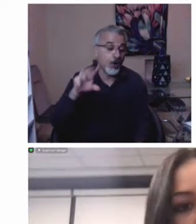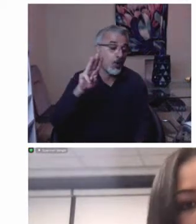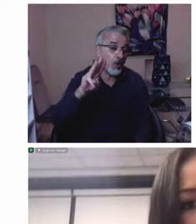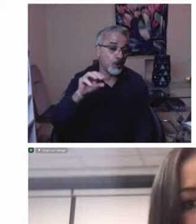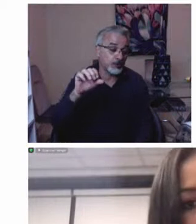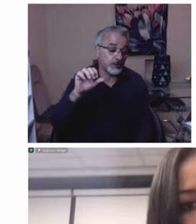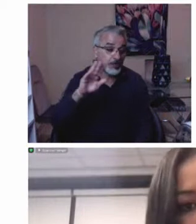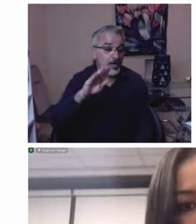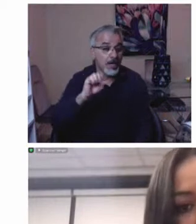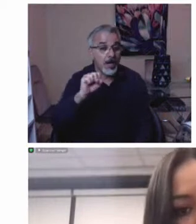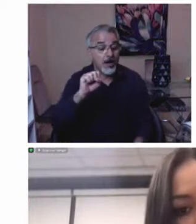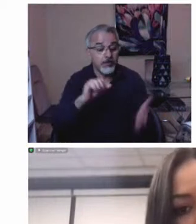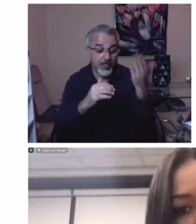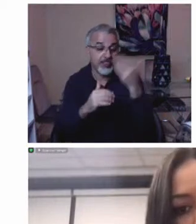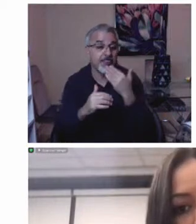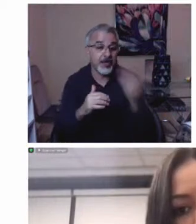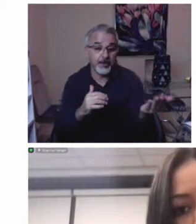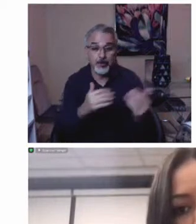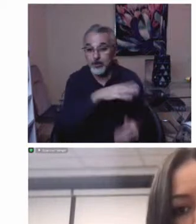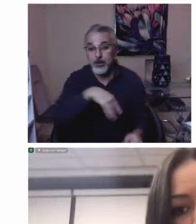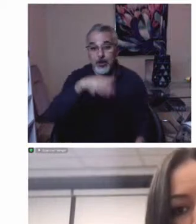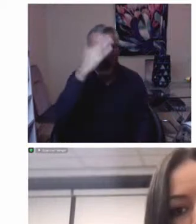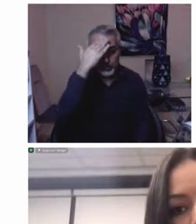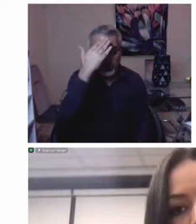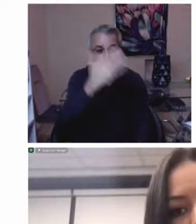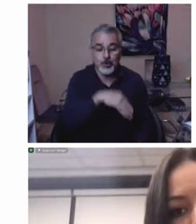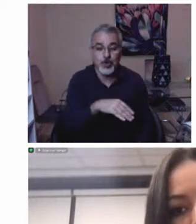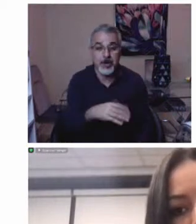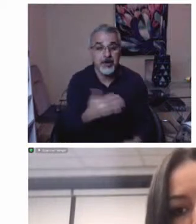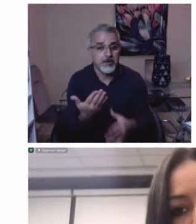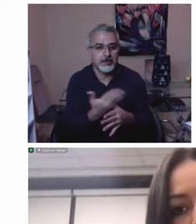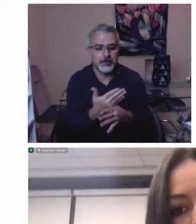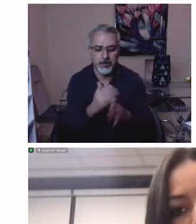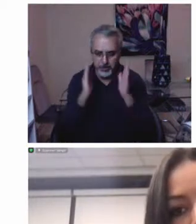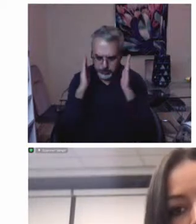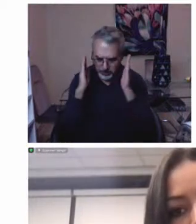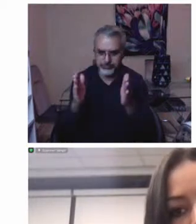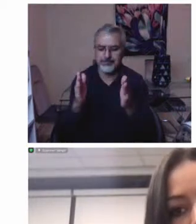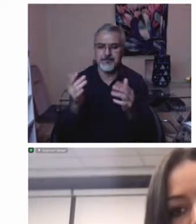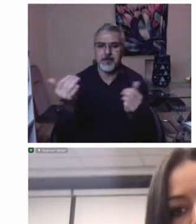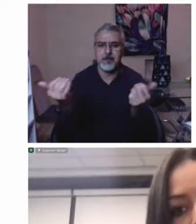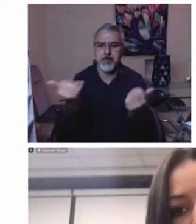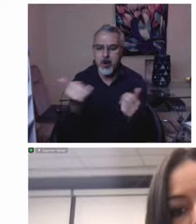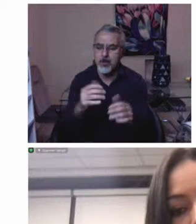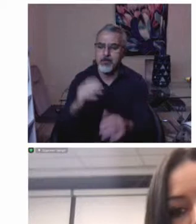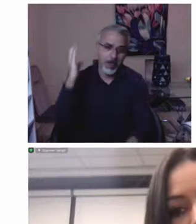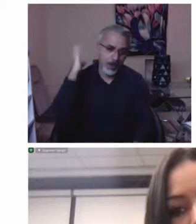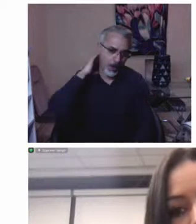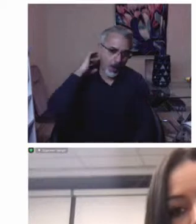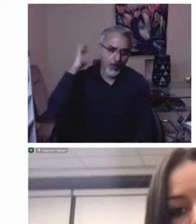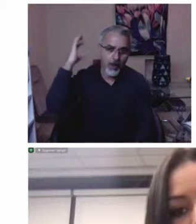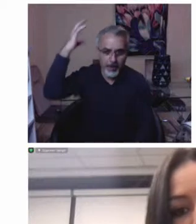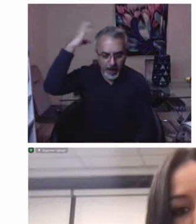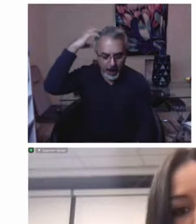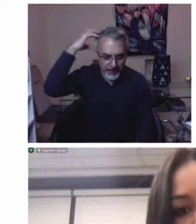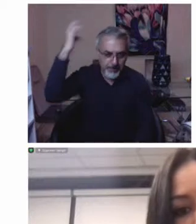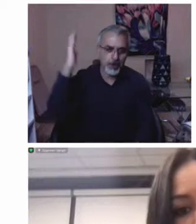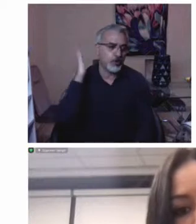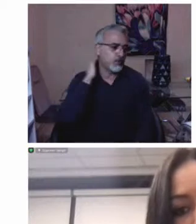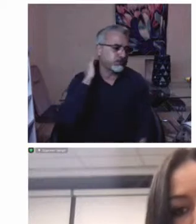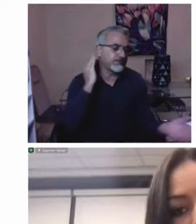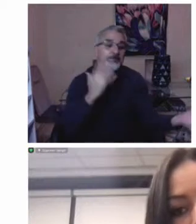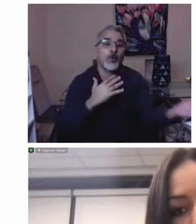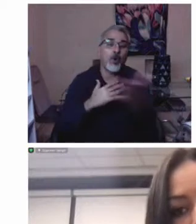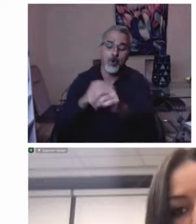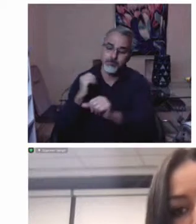international commitments, but also national actions plans and support for that, as well as dedicated investments and funds. And finally, leading to